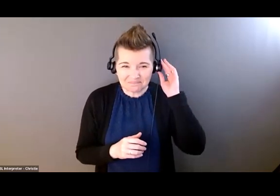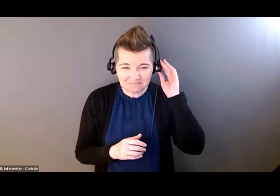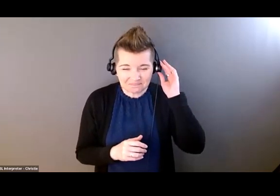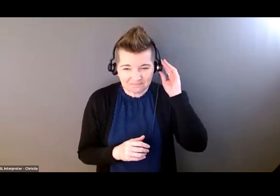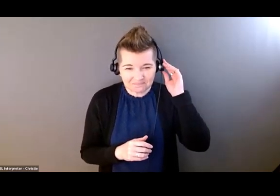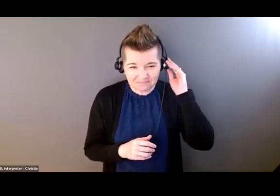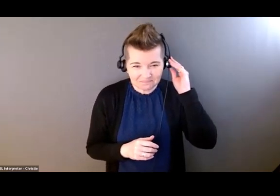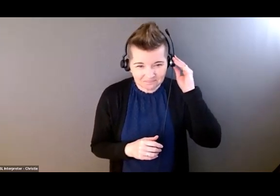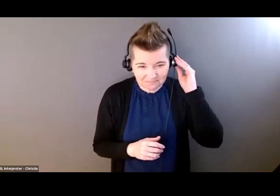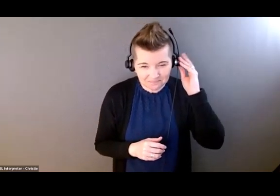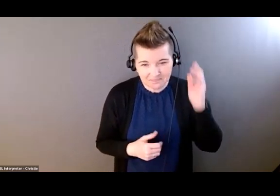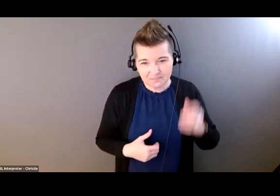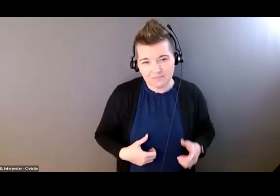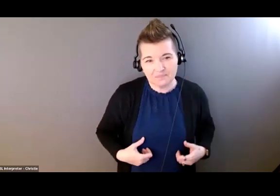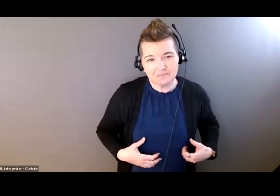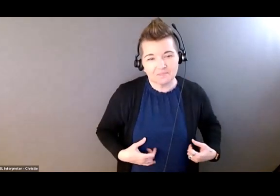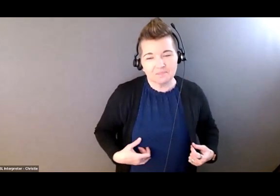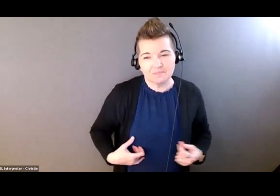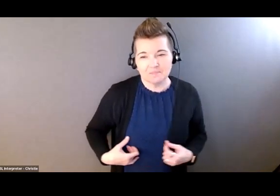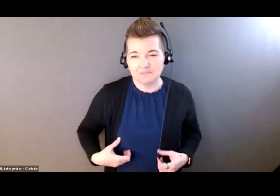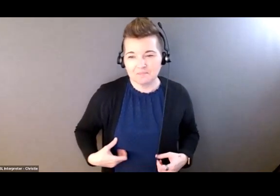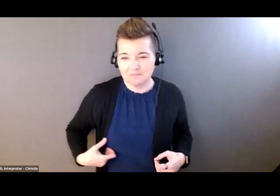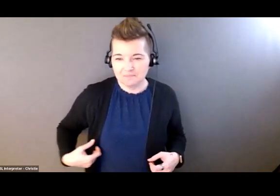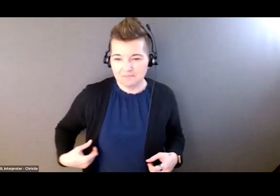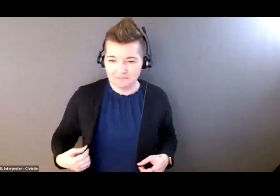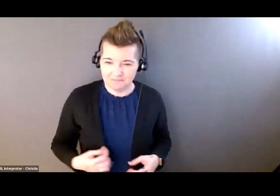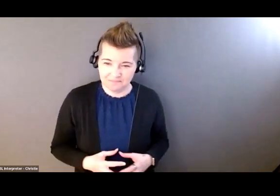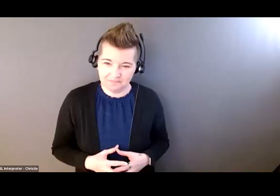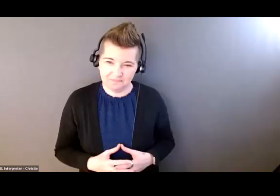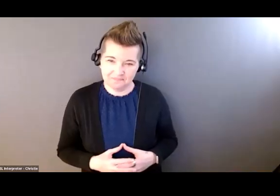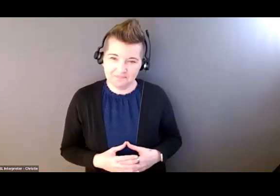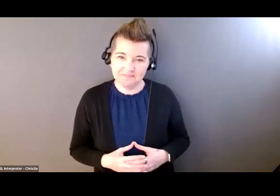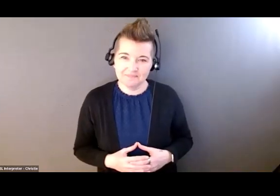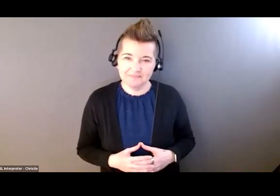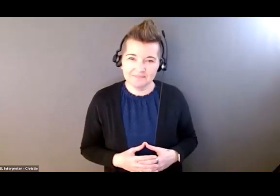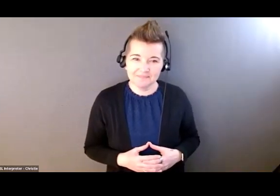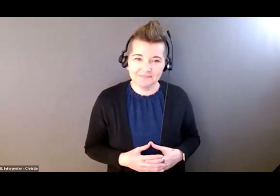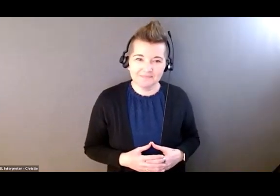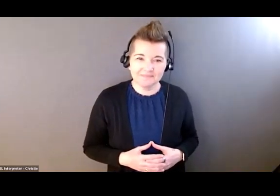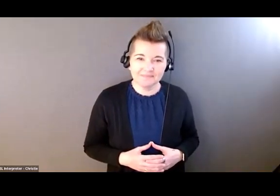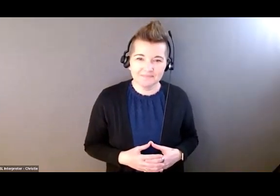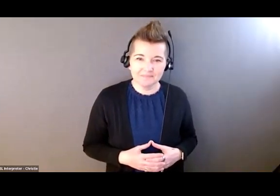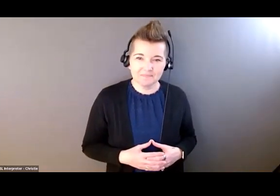so much for being part of our presentation today.